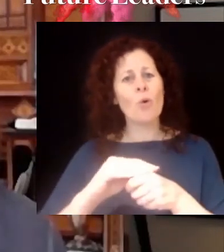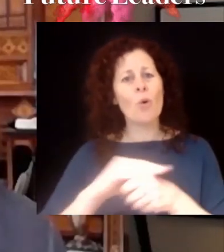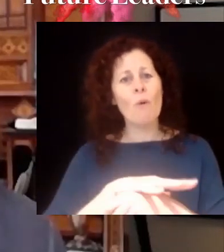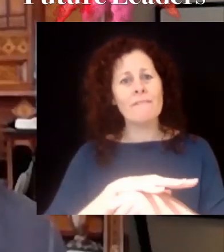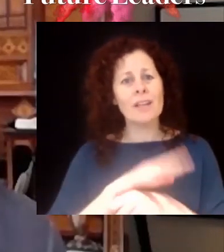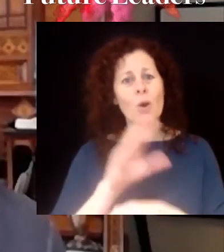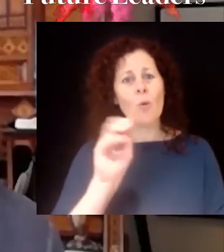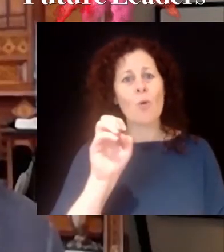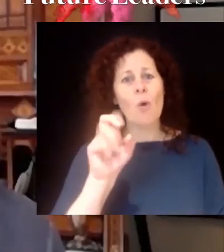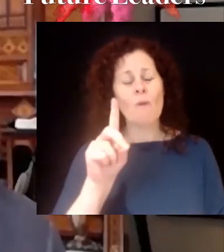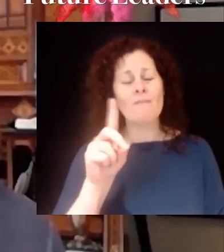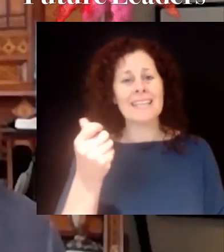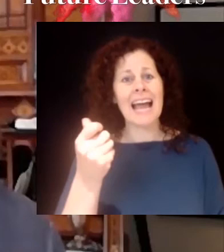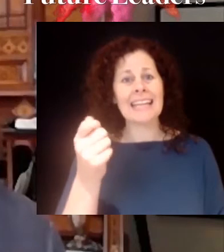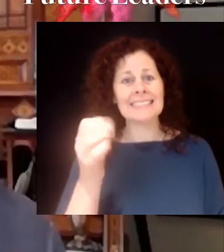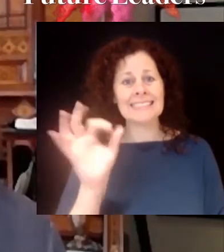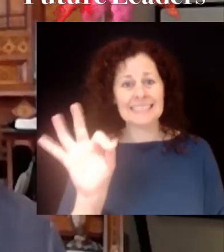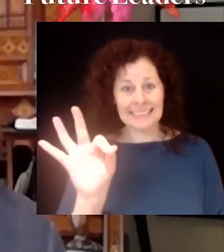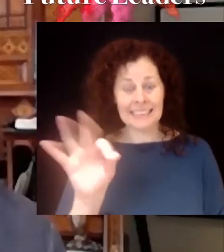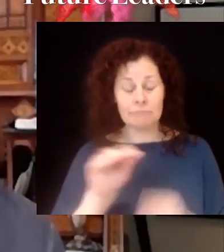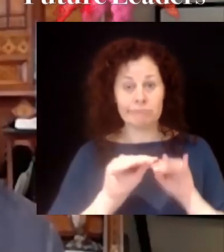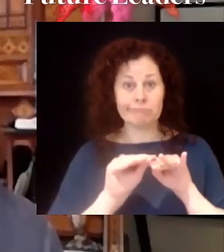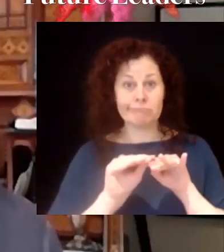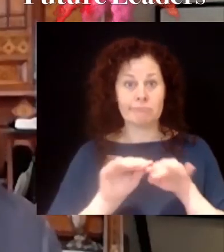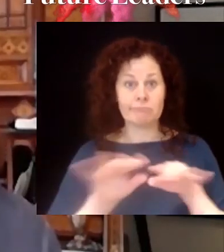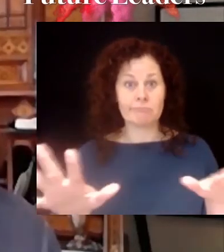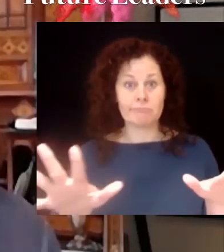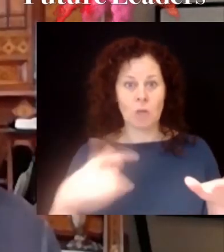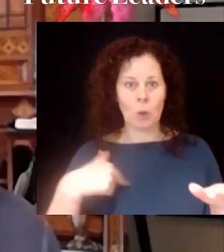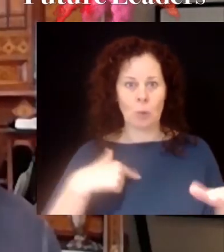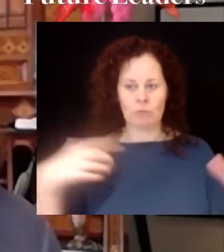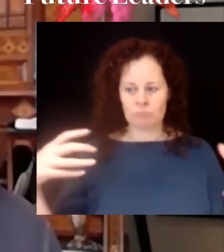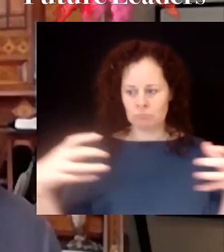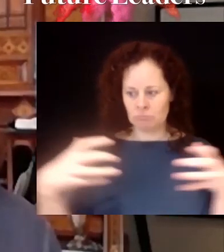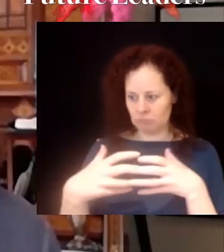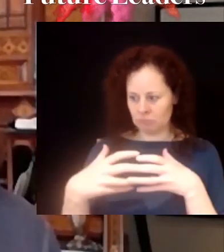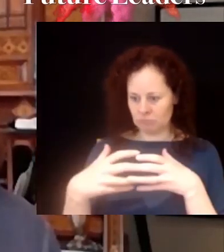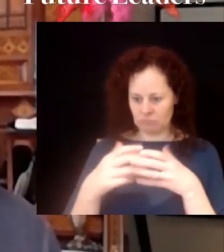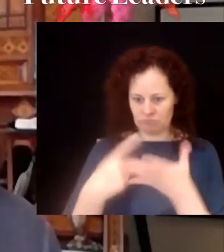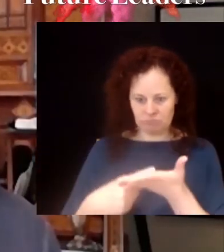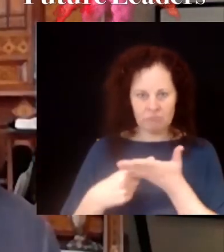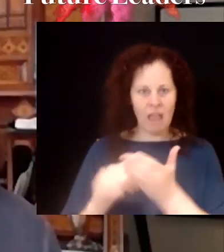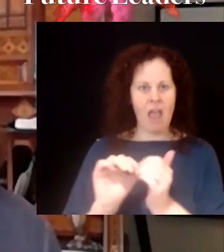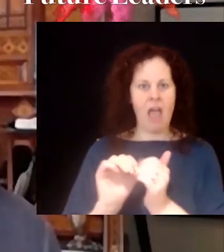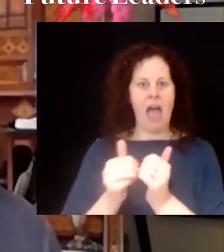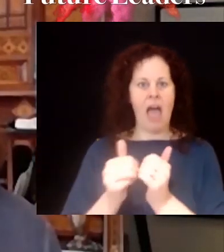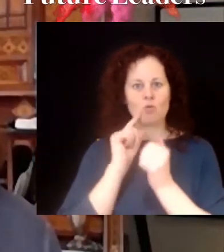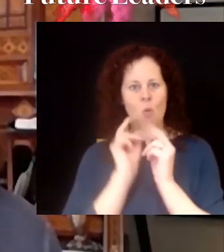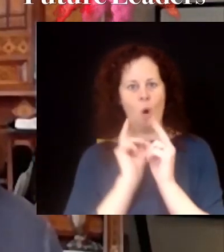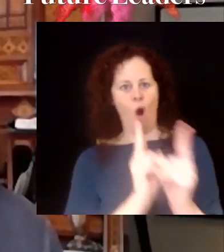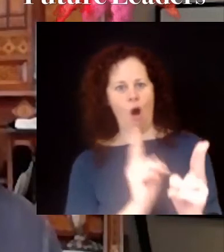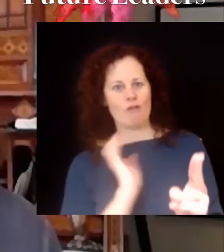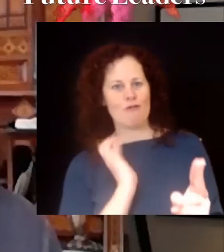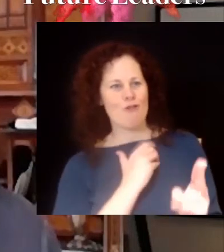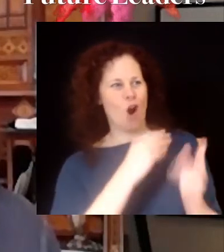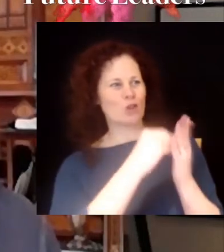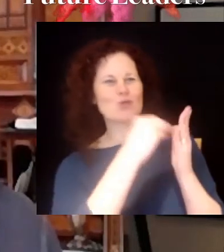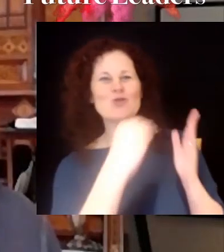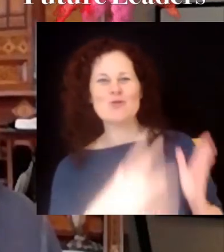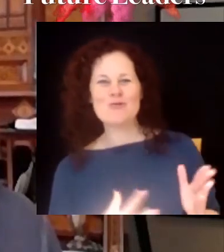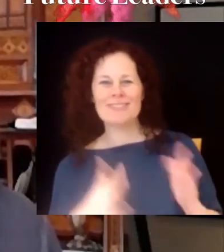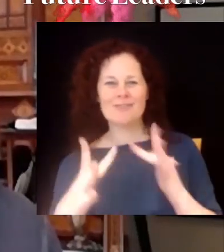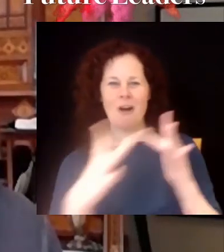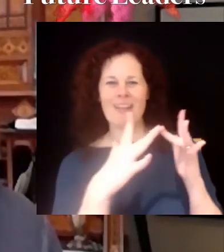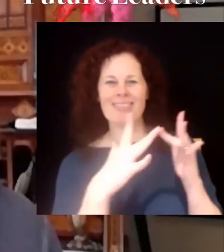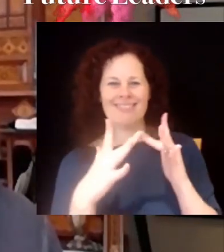COVID-19 pandemic, our dinner planning committee quickly switched gears to reimagine how we could honor and celebrate our scholars in a virtual event. I want to thank